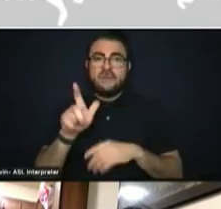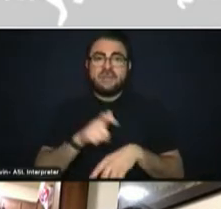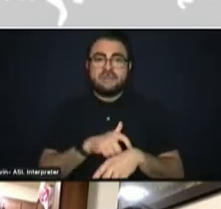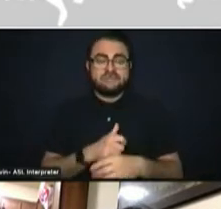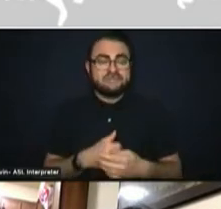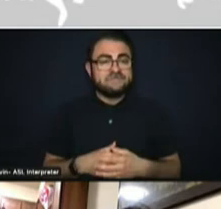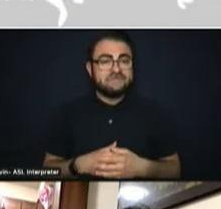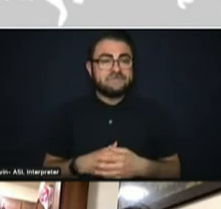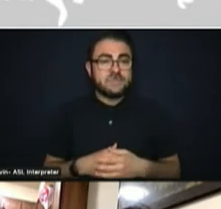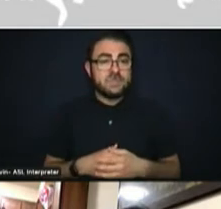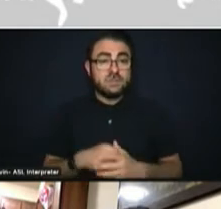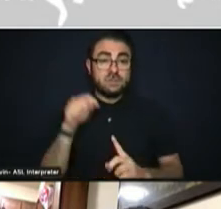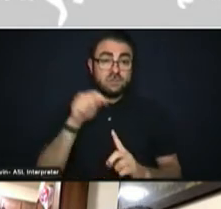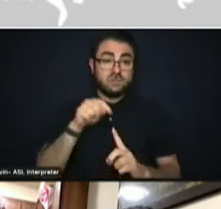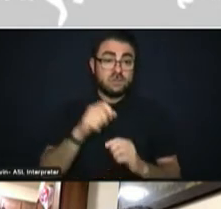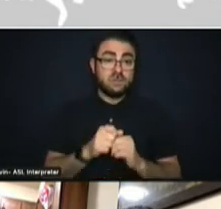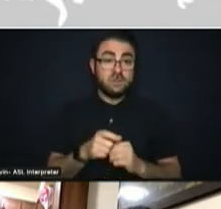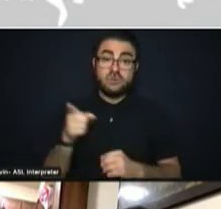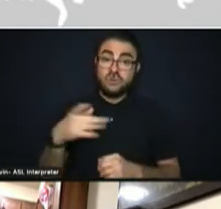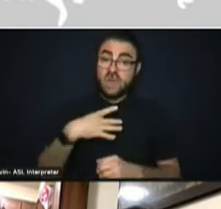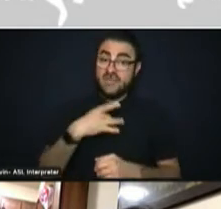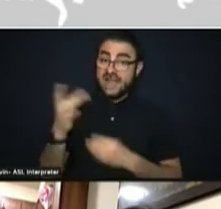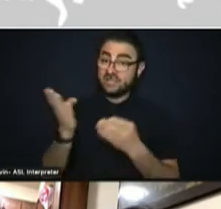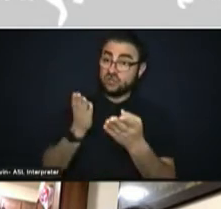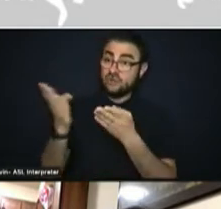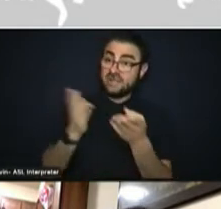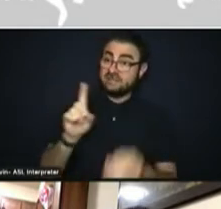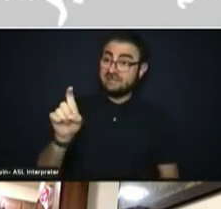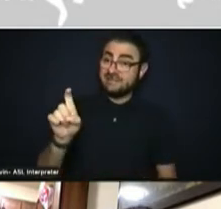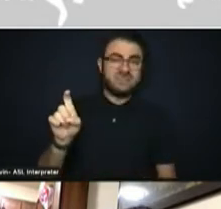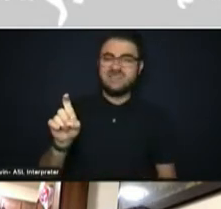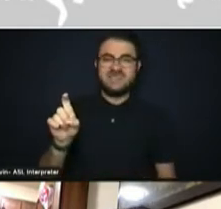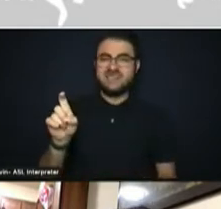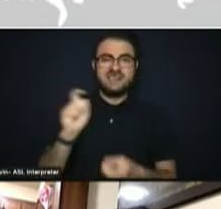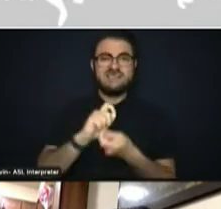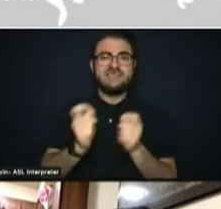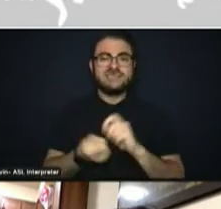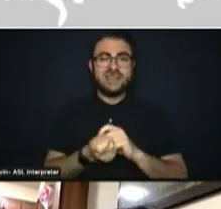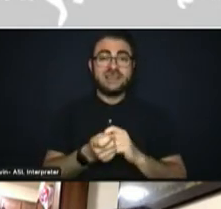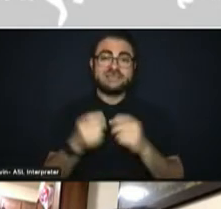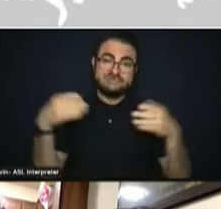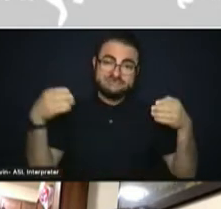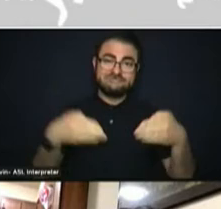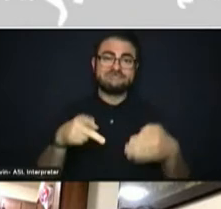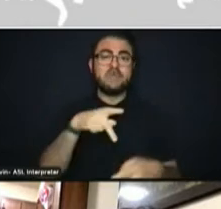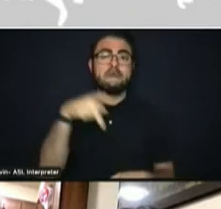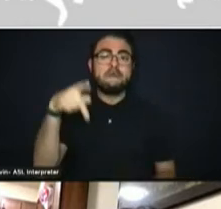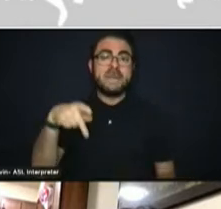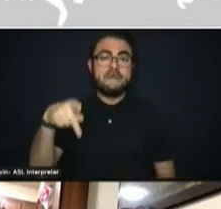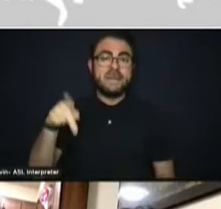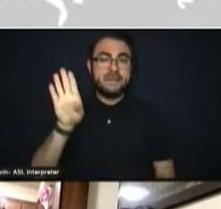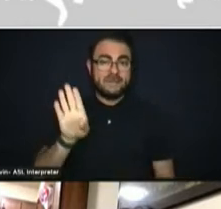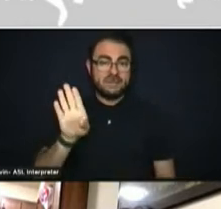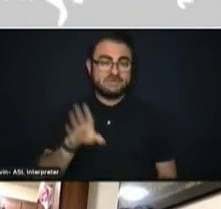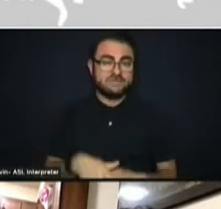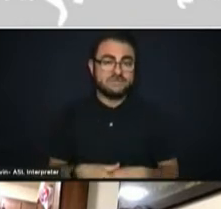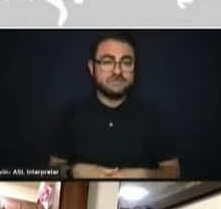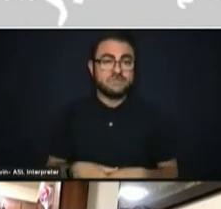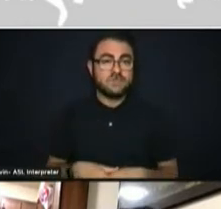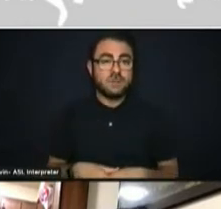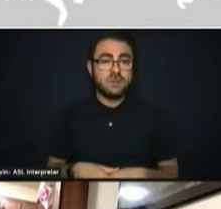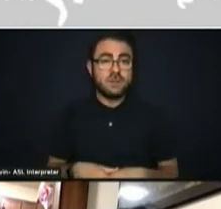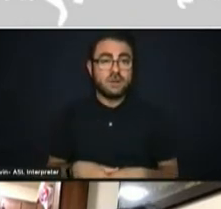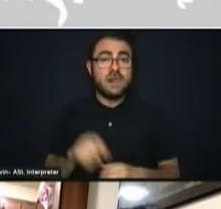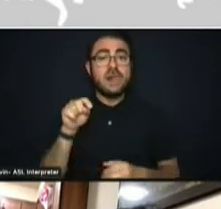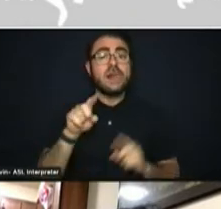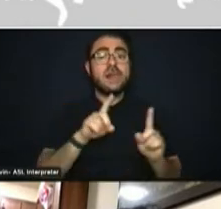issue of did you like the services you got? We're talking about the Portland Police Bureau. And the surveys, you know, it's only completed